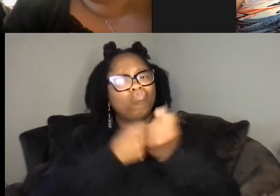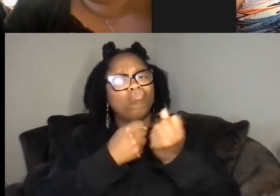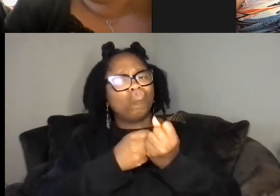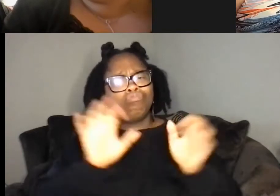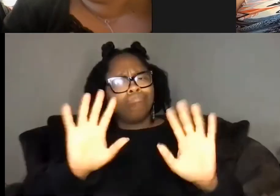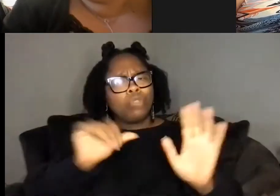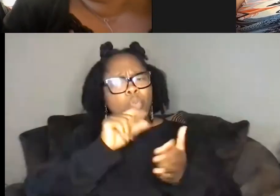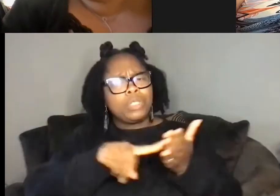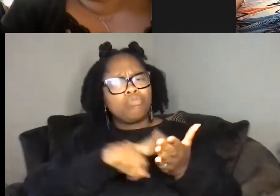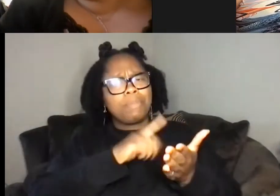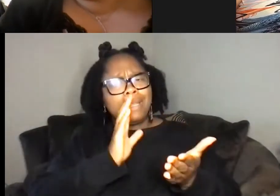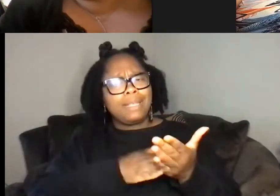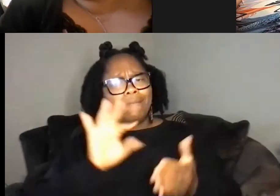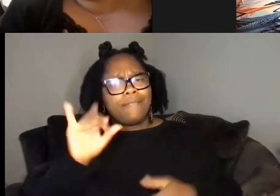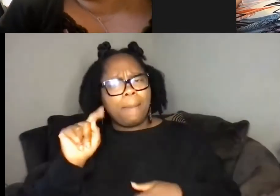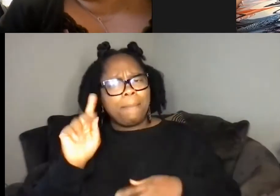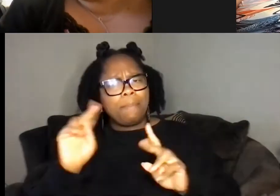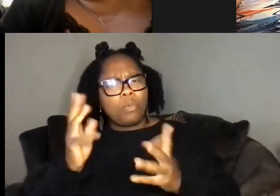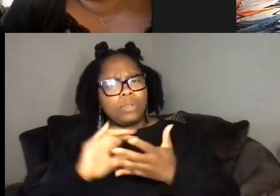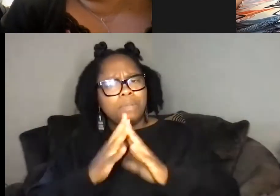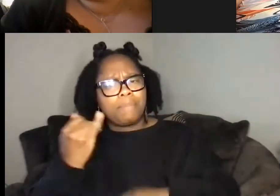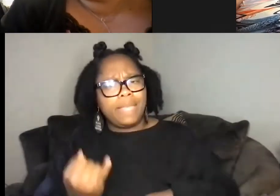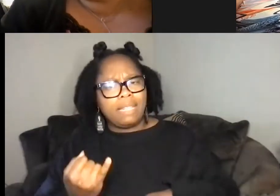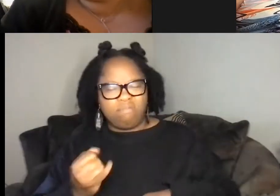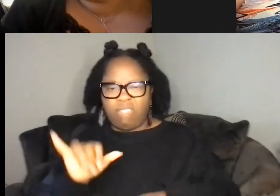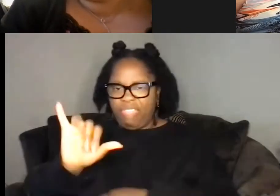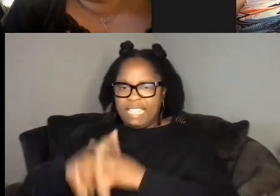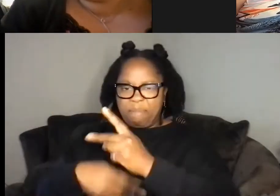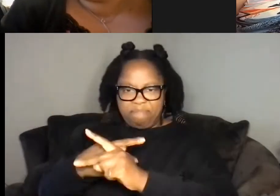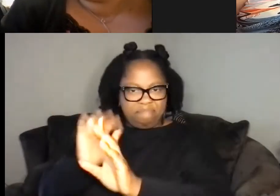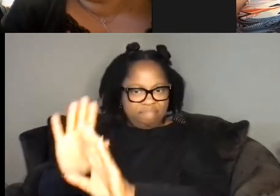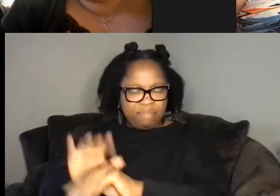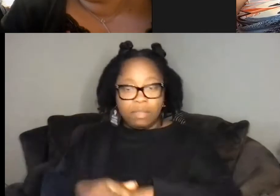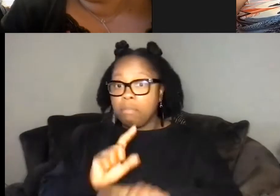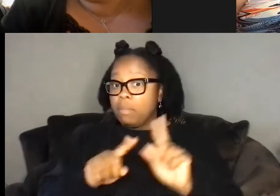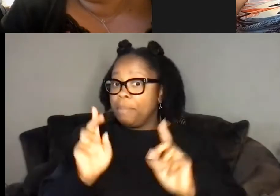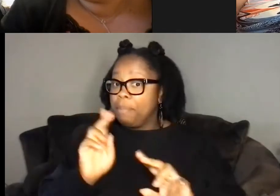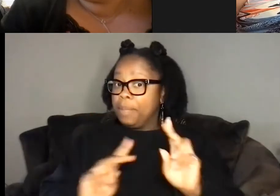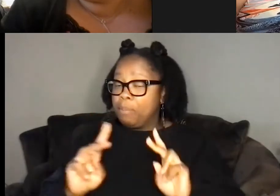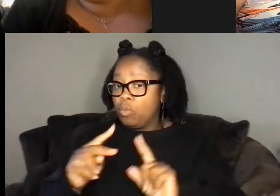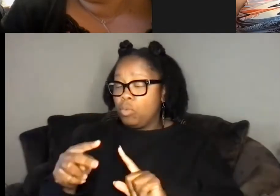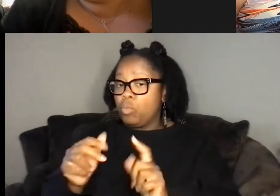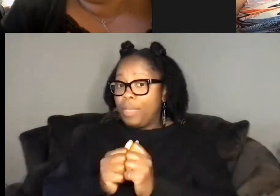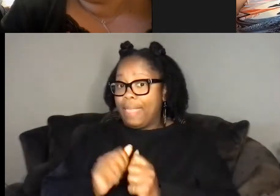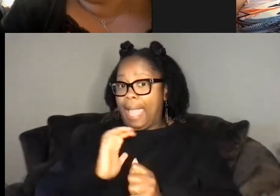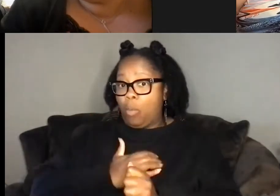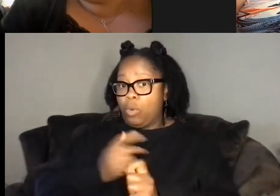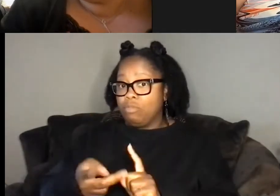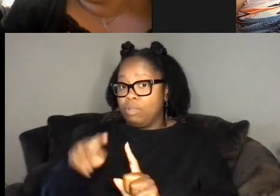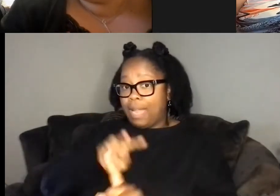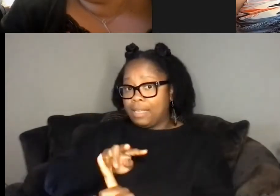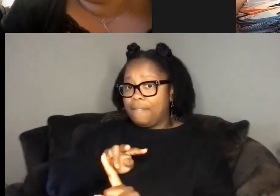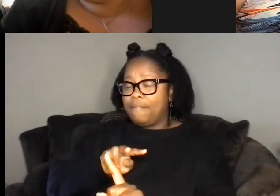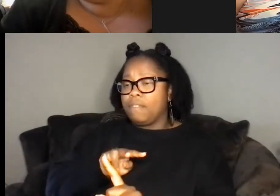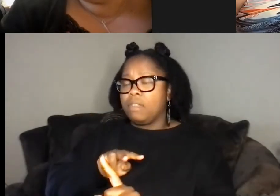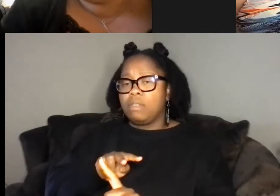discrimination. So there are a couple people in that camp. But as far as folks coming at weight from the perspective